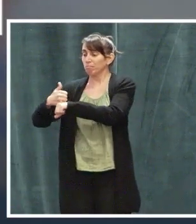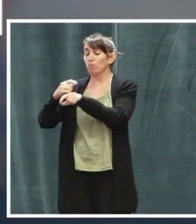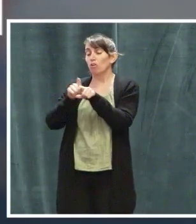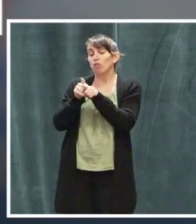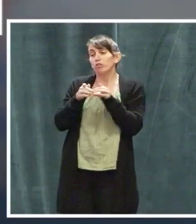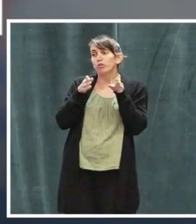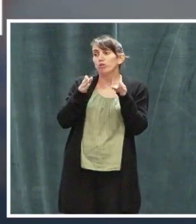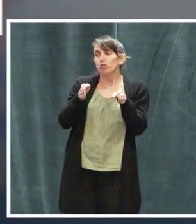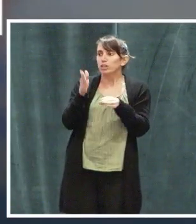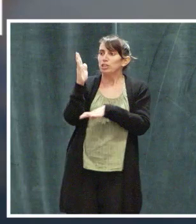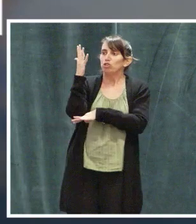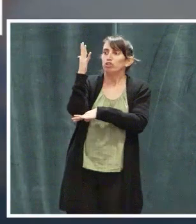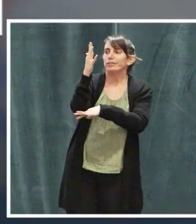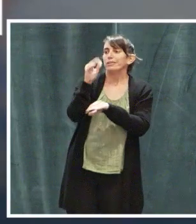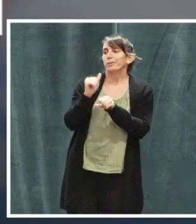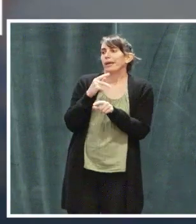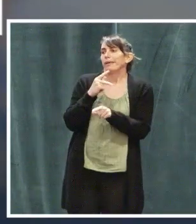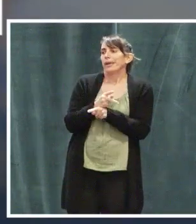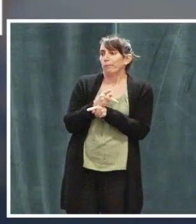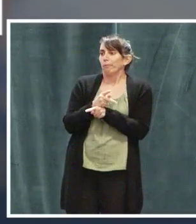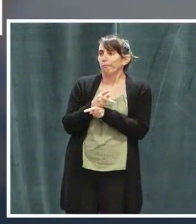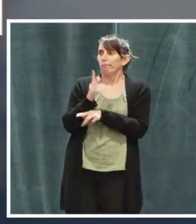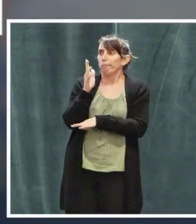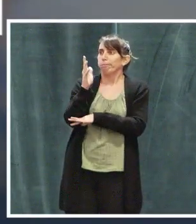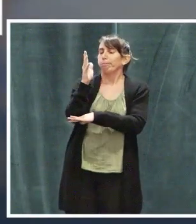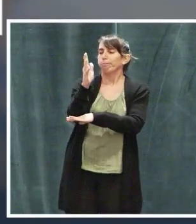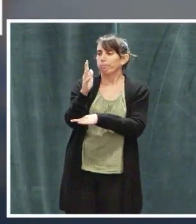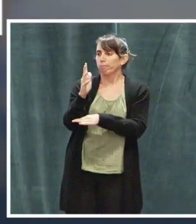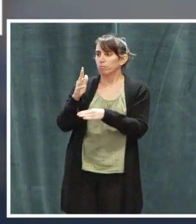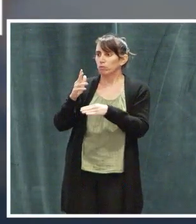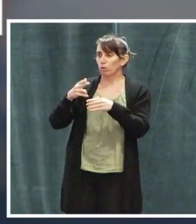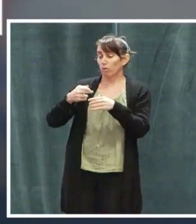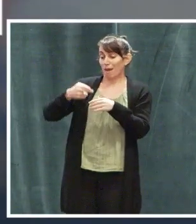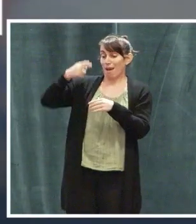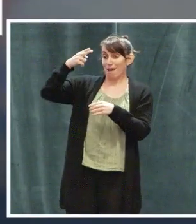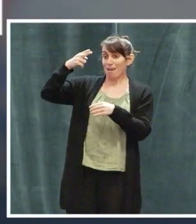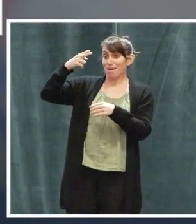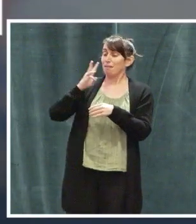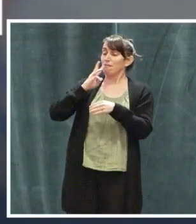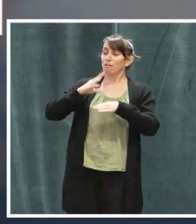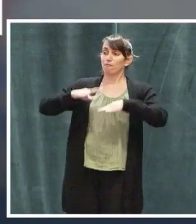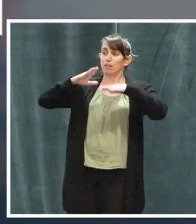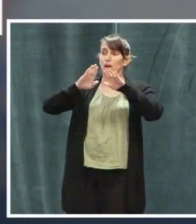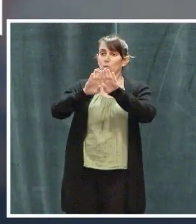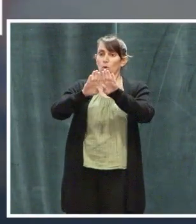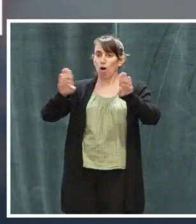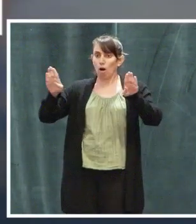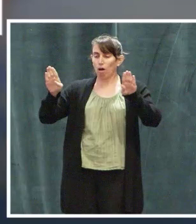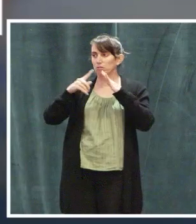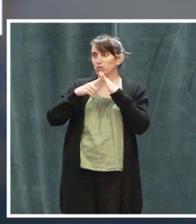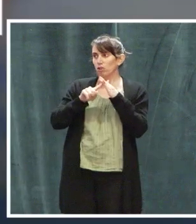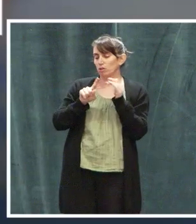retained. So the height of the flood wall at this point, again, picks up at